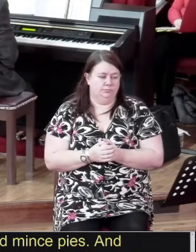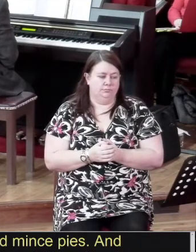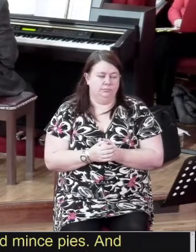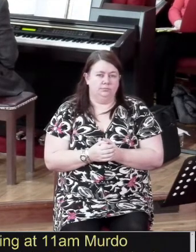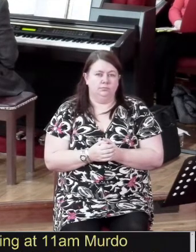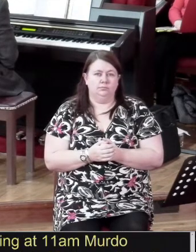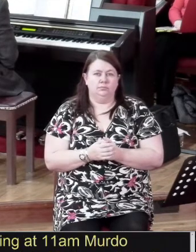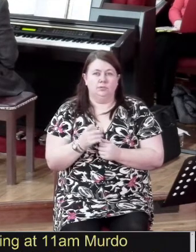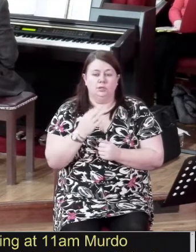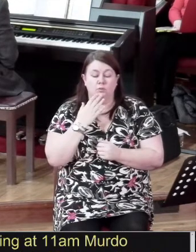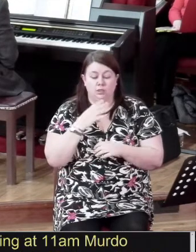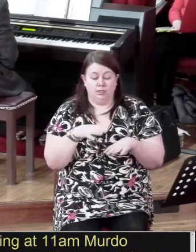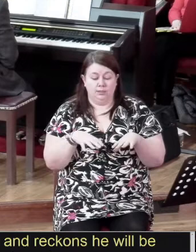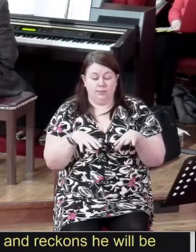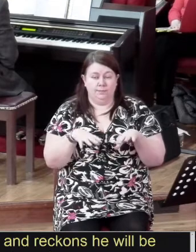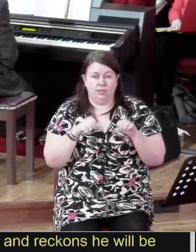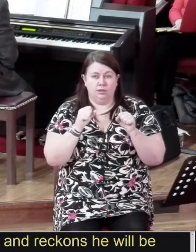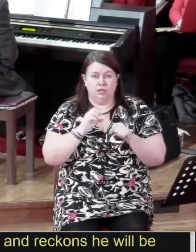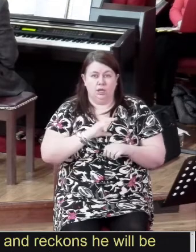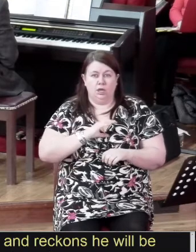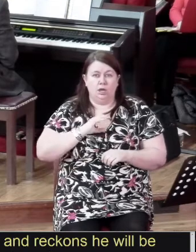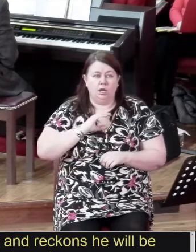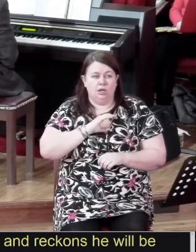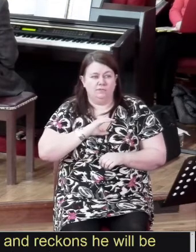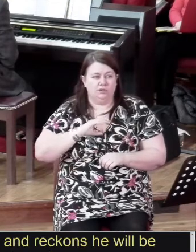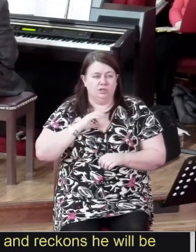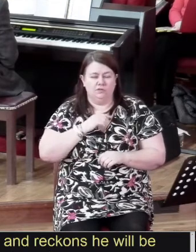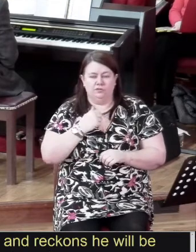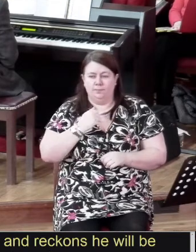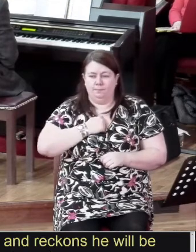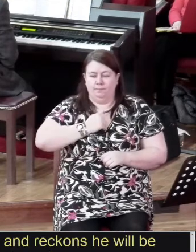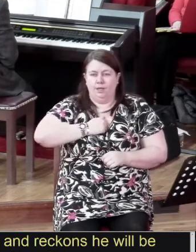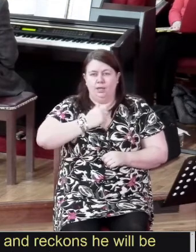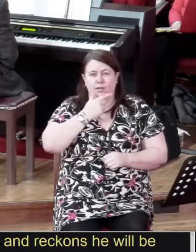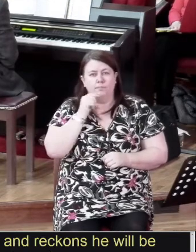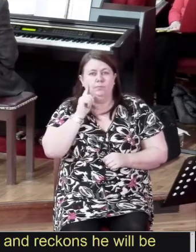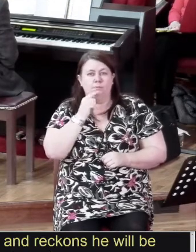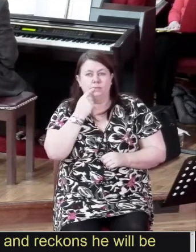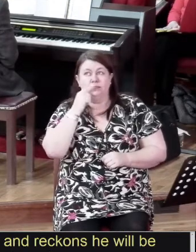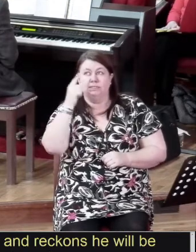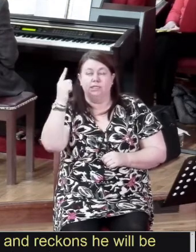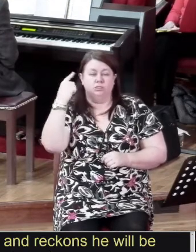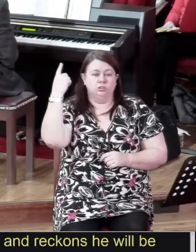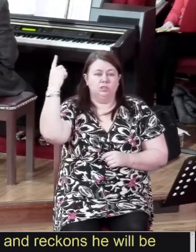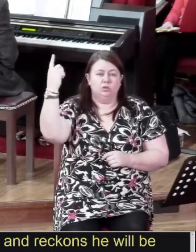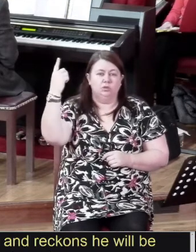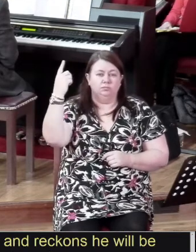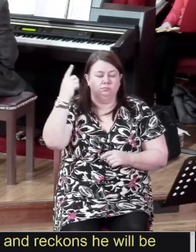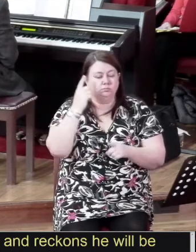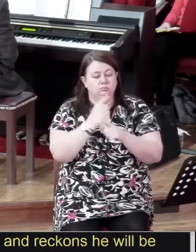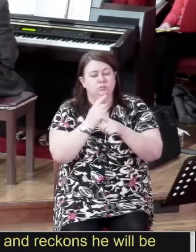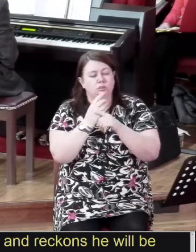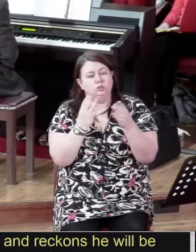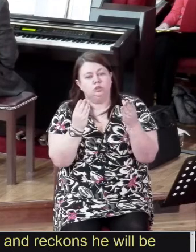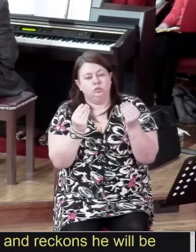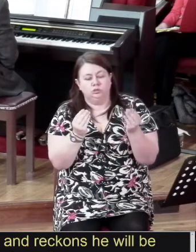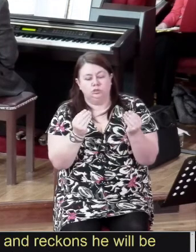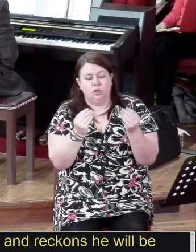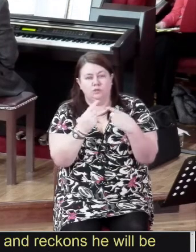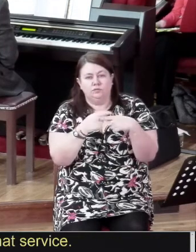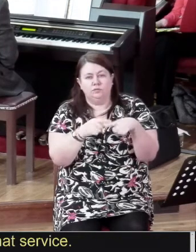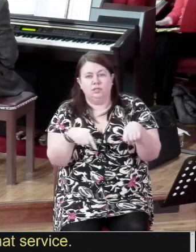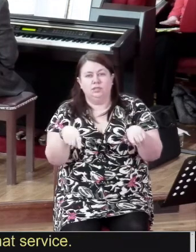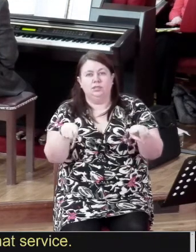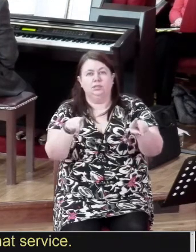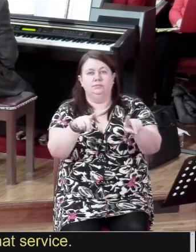beginning, where the prophet says, "Comfort, comfort my people," says your God. "Speak tenderly to Jerusalem and proclaim